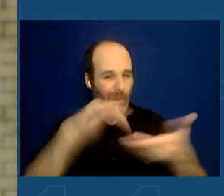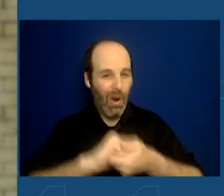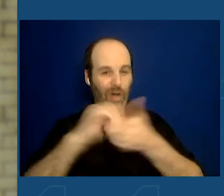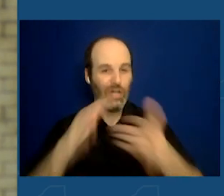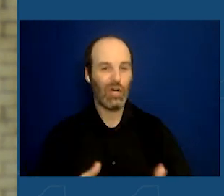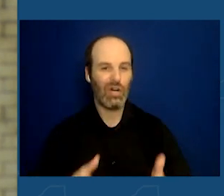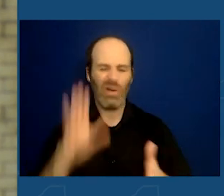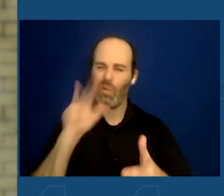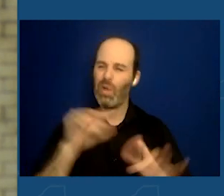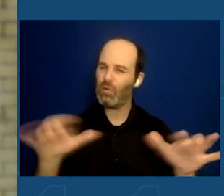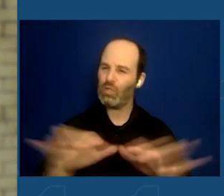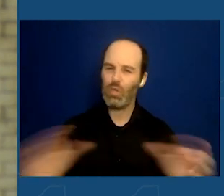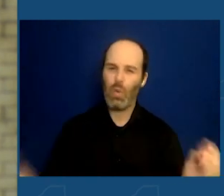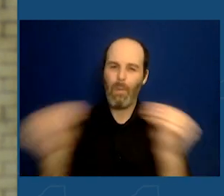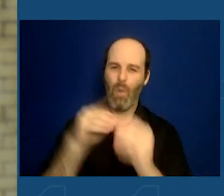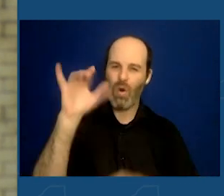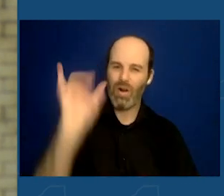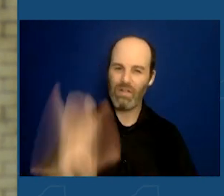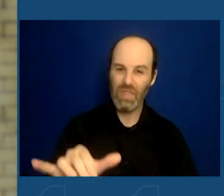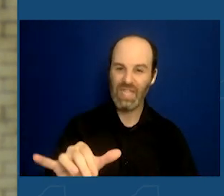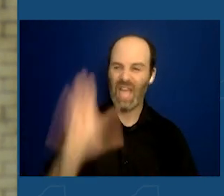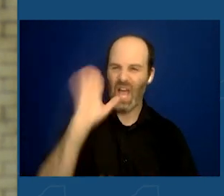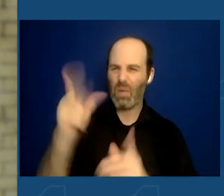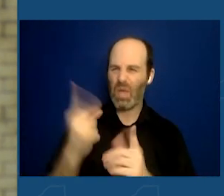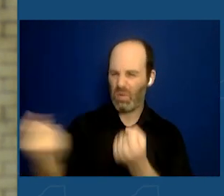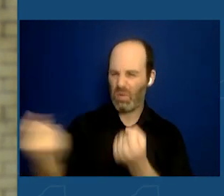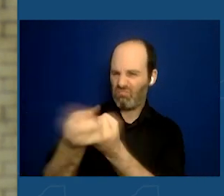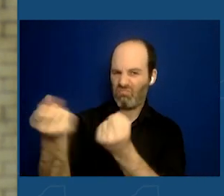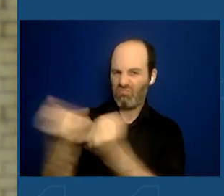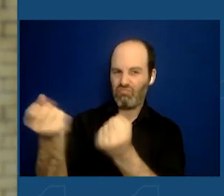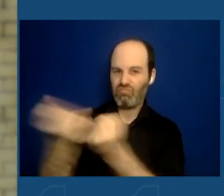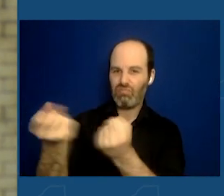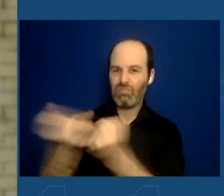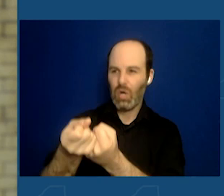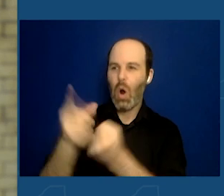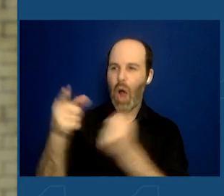by you when we do these things to create more jobs, more good housing,